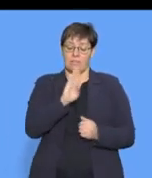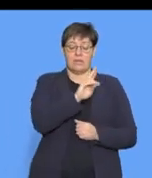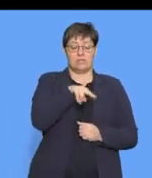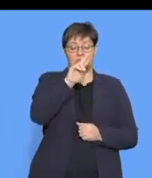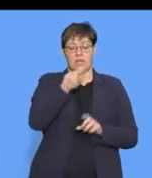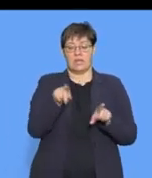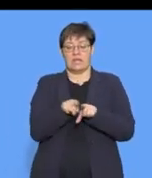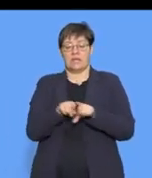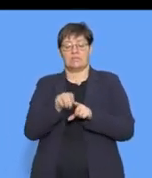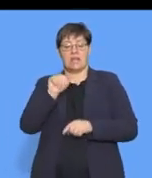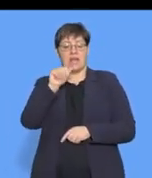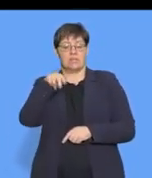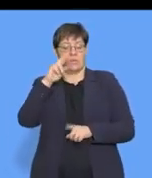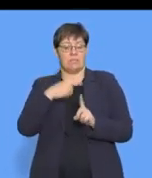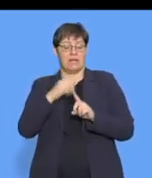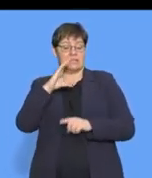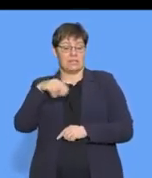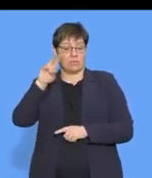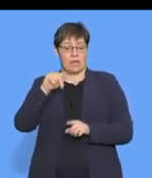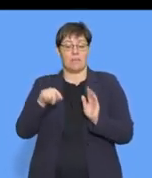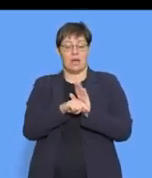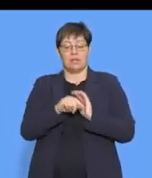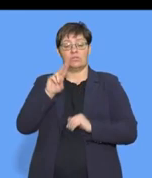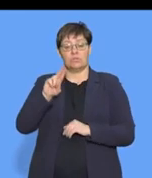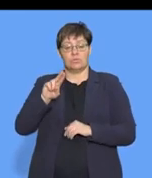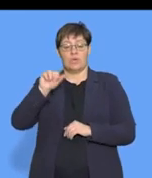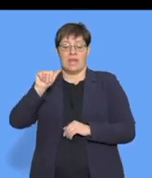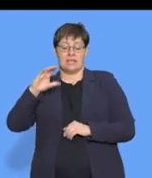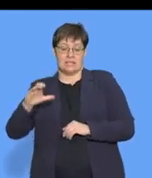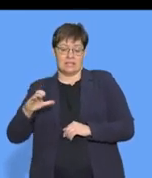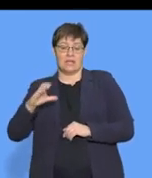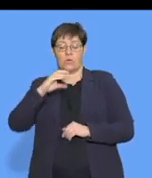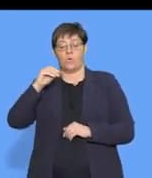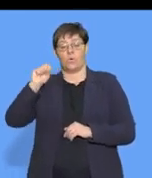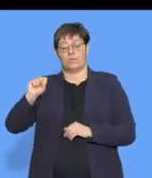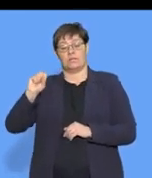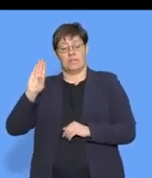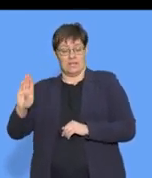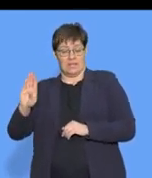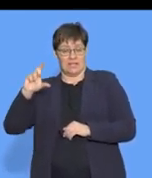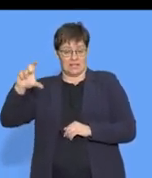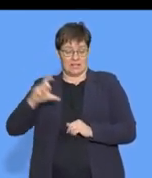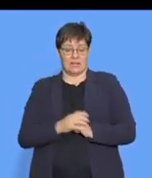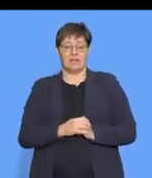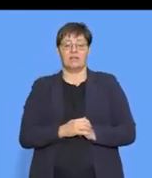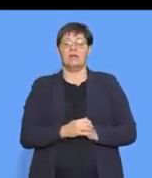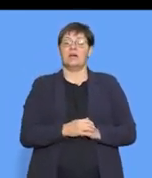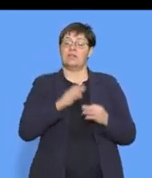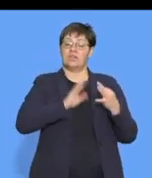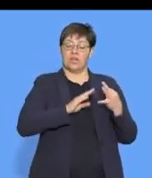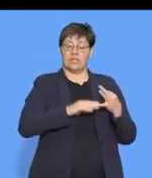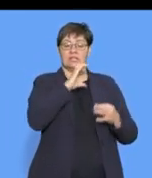B squared equals a squared plus c squared minus 2ac cos B. And the third